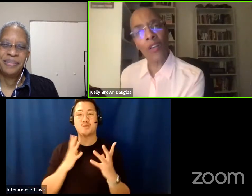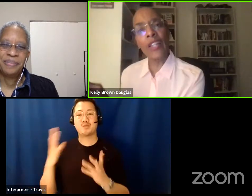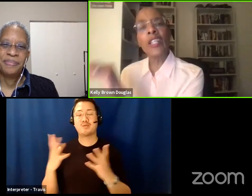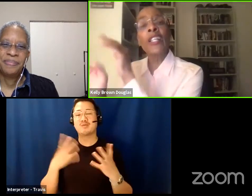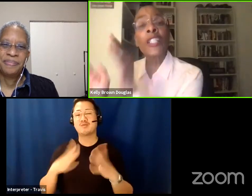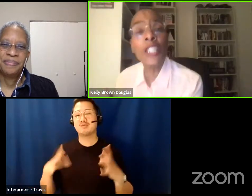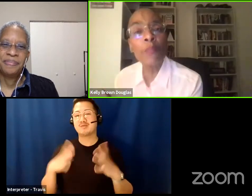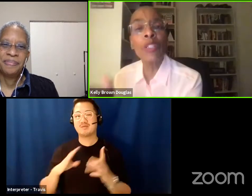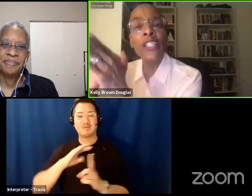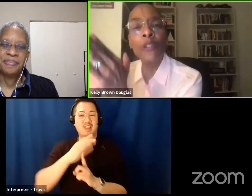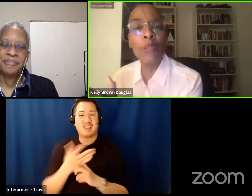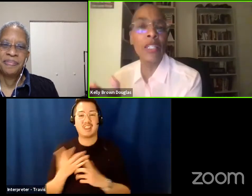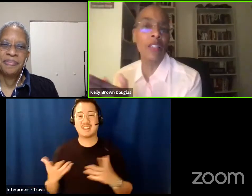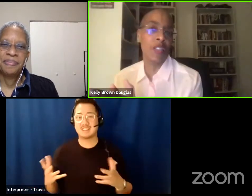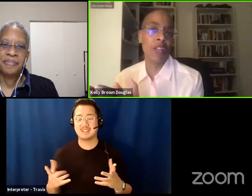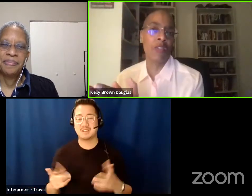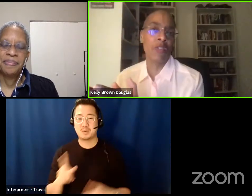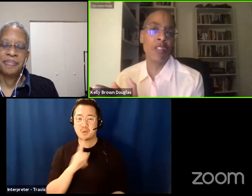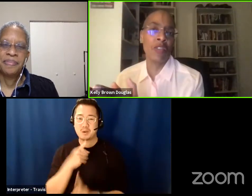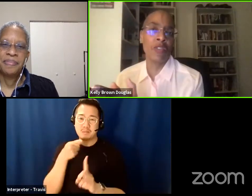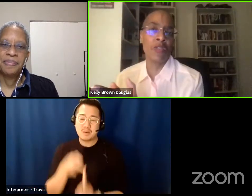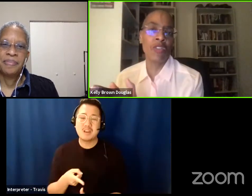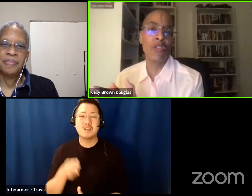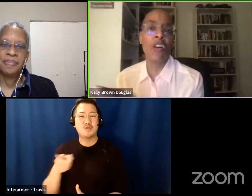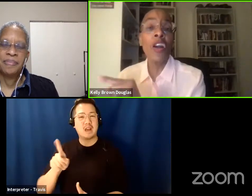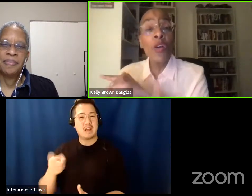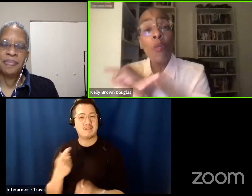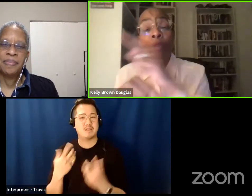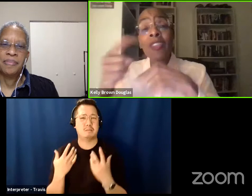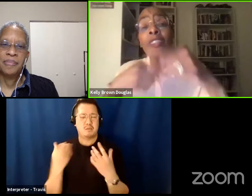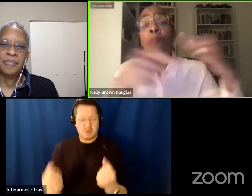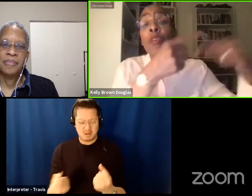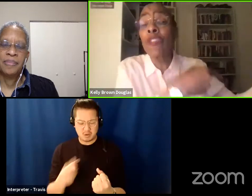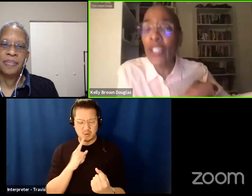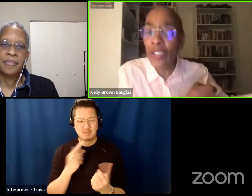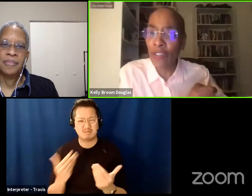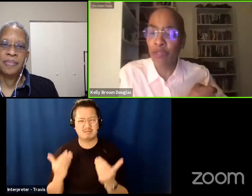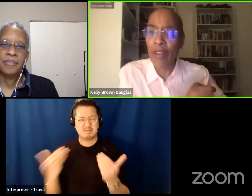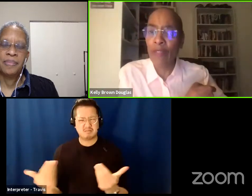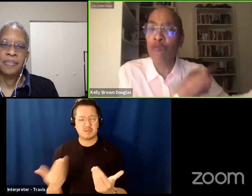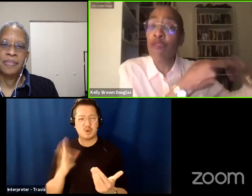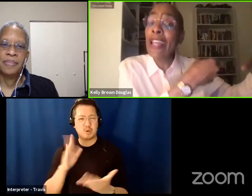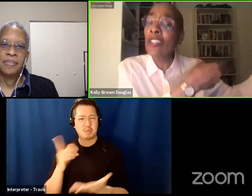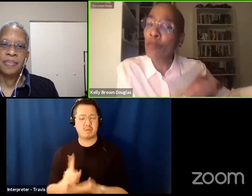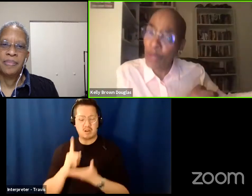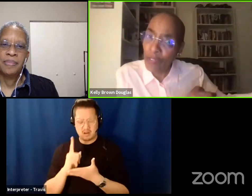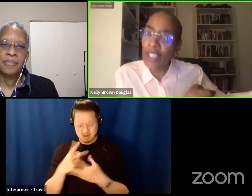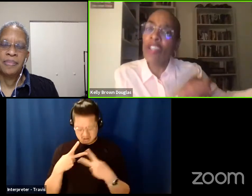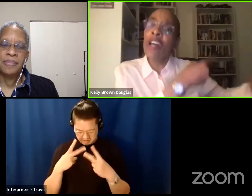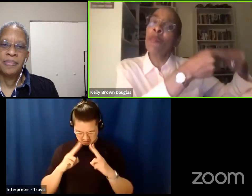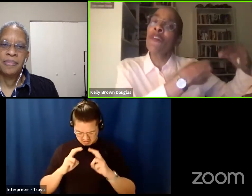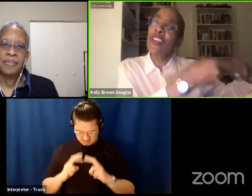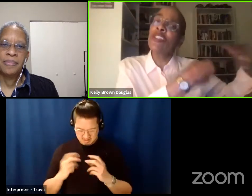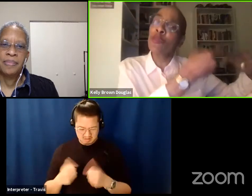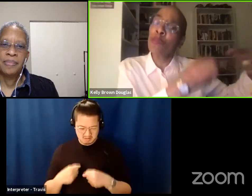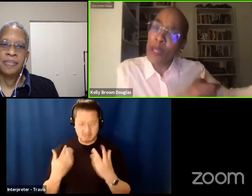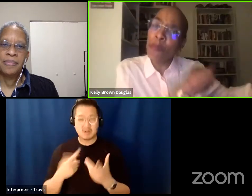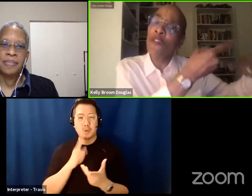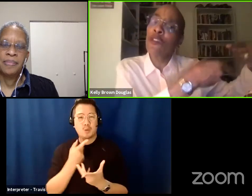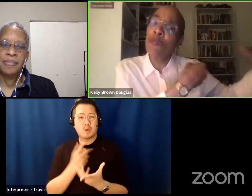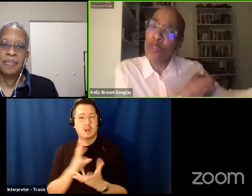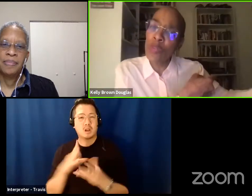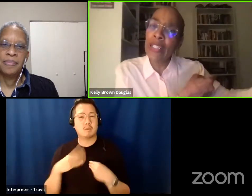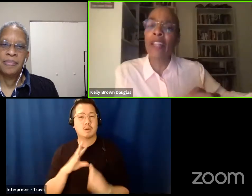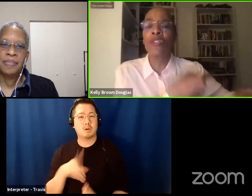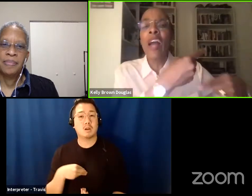the courage simply to be the sacred creature you are. The privilege of race privilege prevents